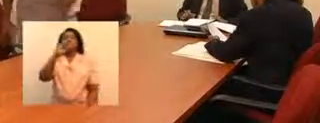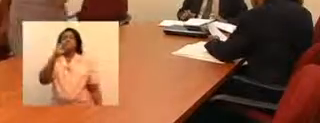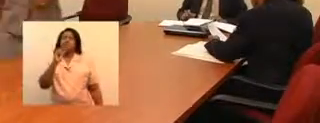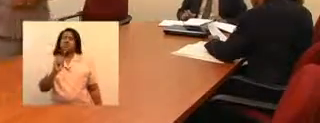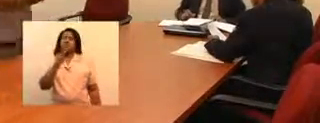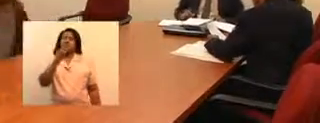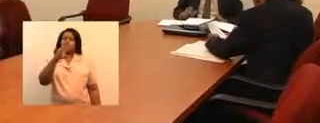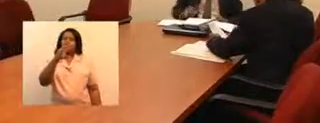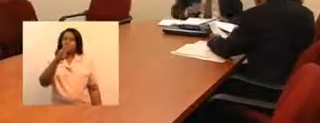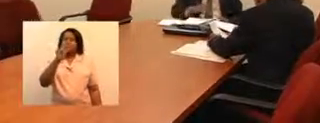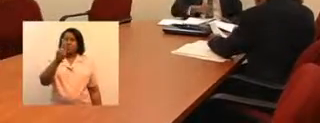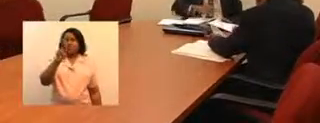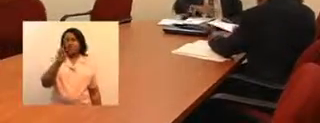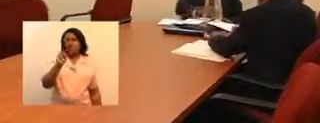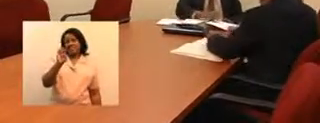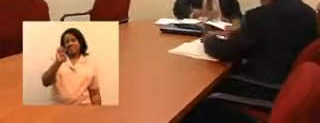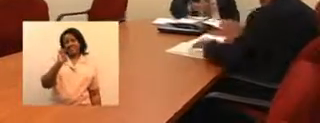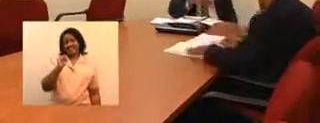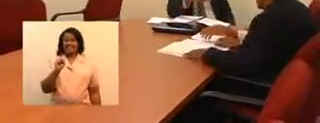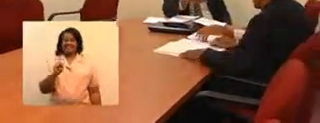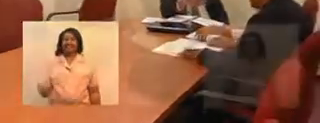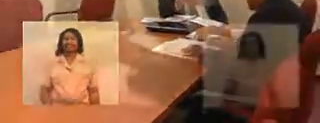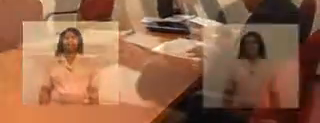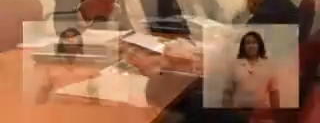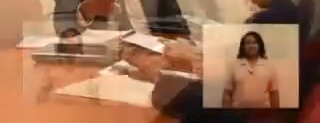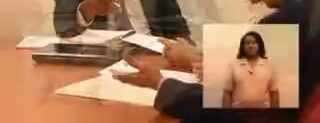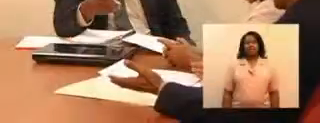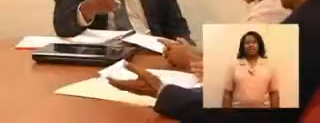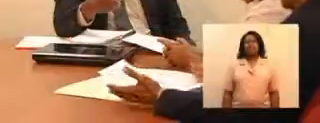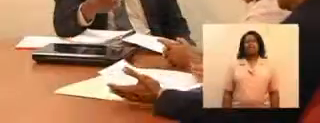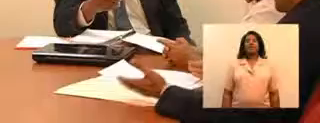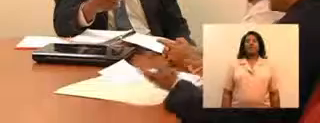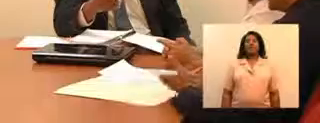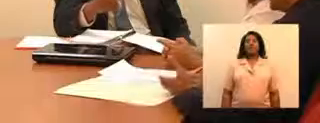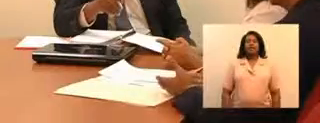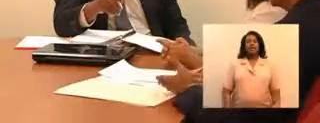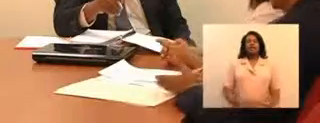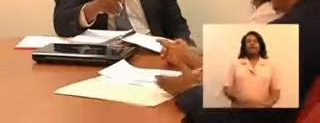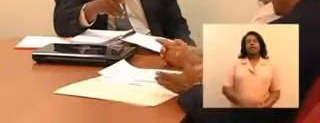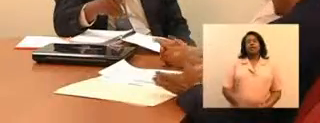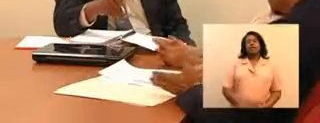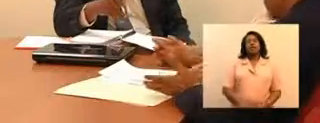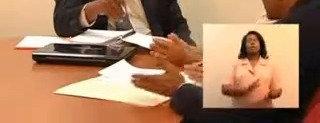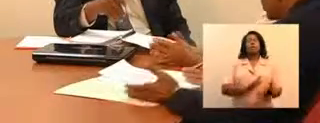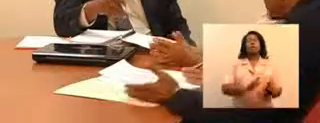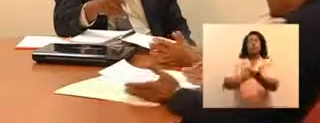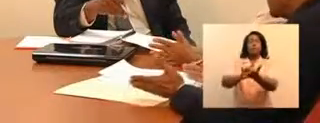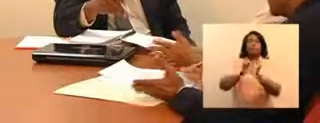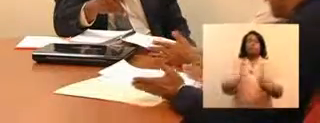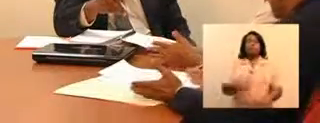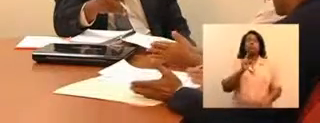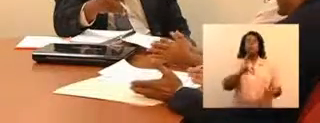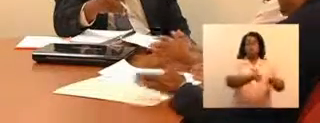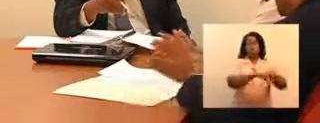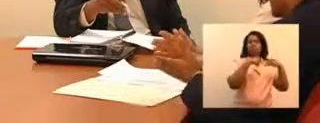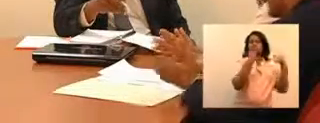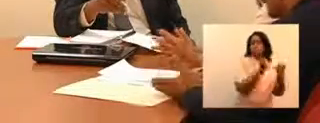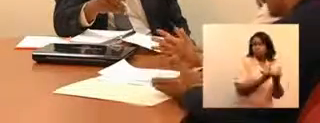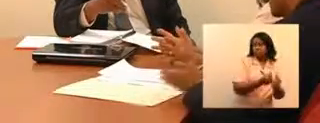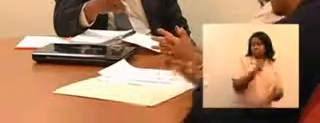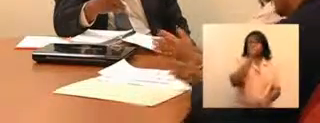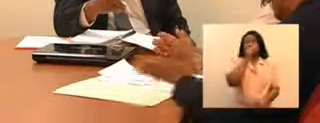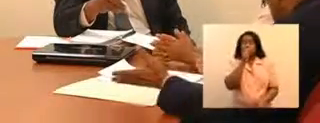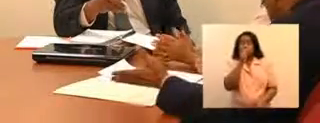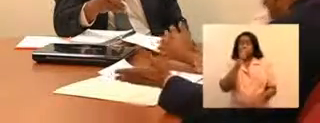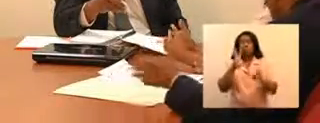request of either the mediator or a party. A caucus is a private meeting between the mediator